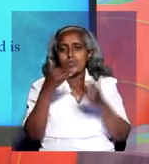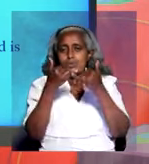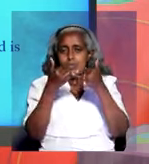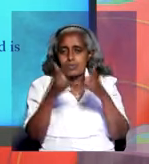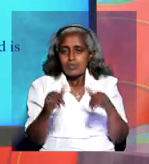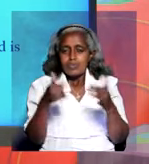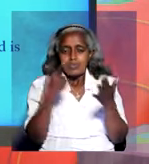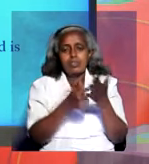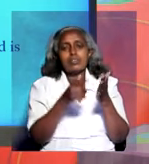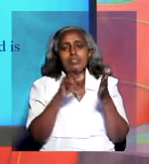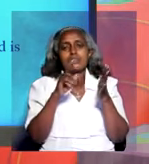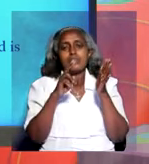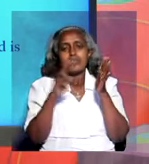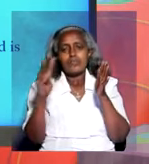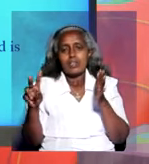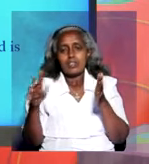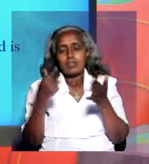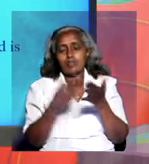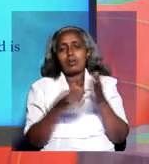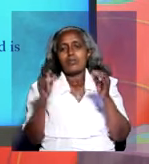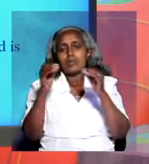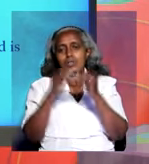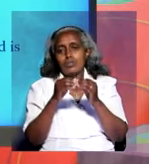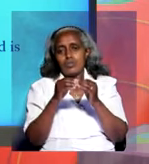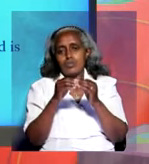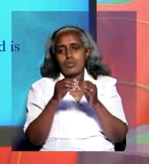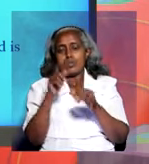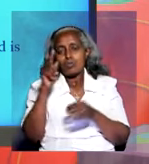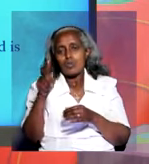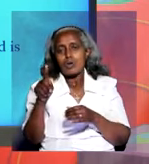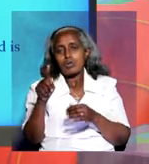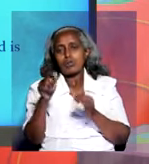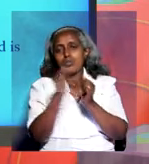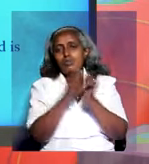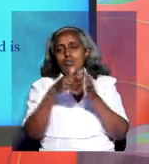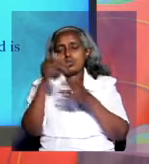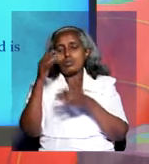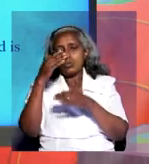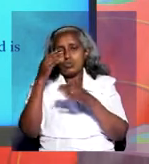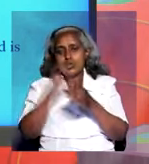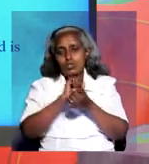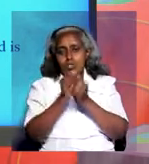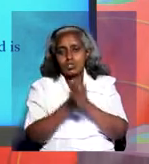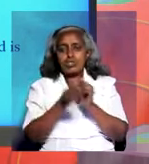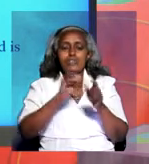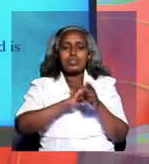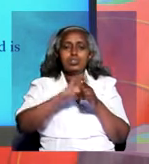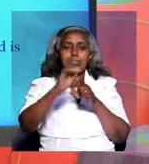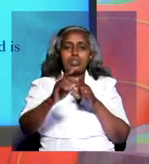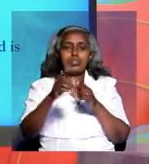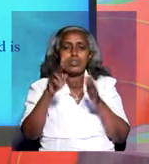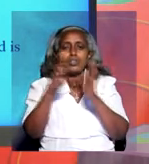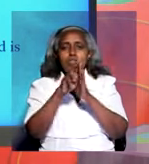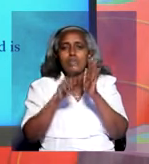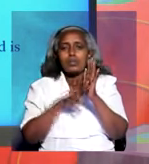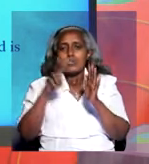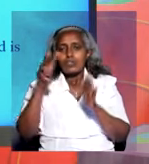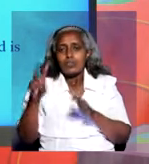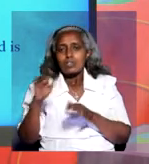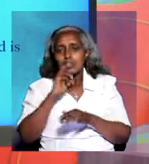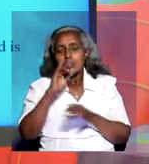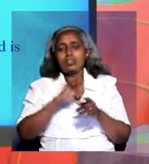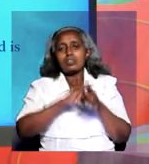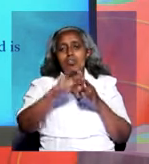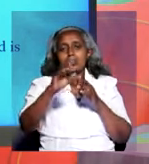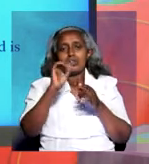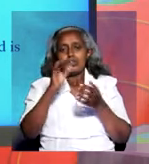divide this vector by its magnitude. So, you get 1 without changing the direction. Therefore, the unit vector in the direction